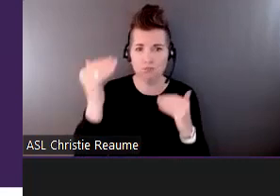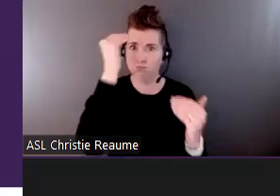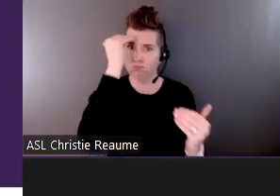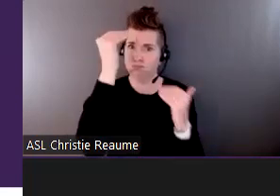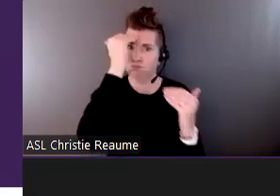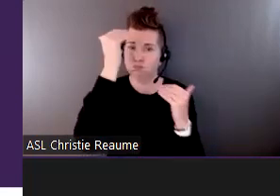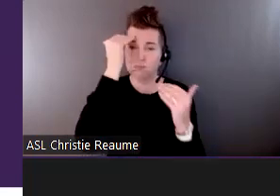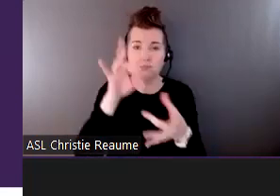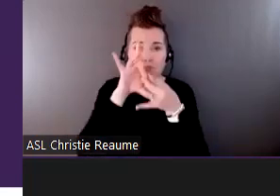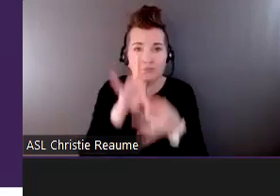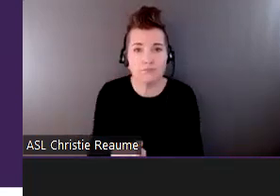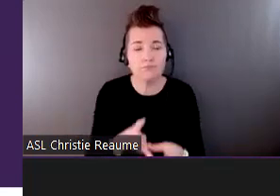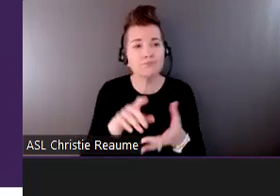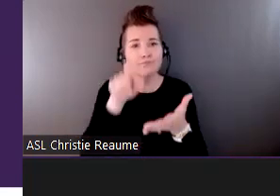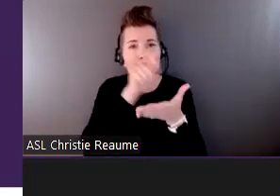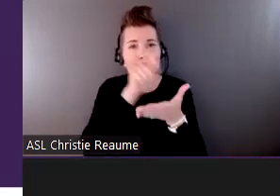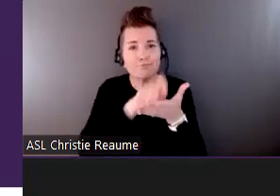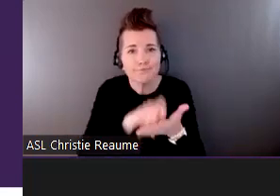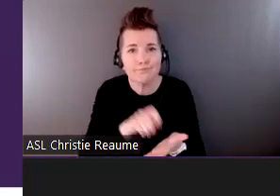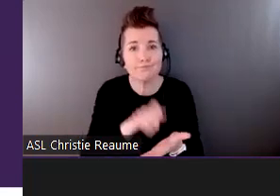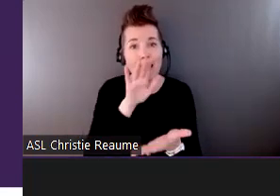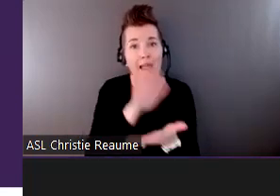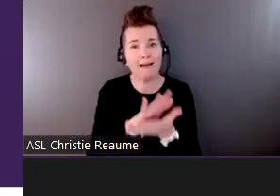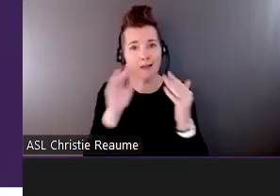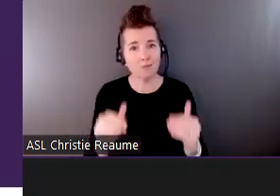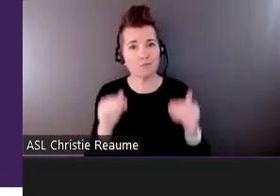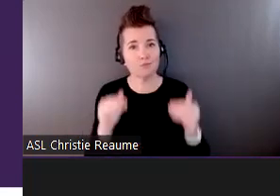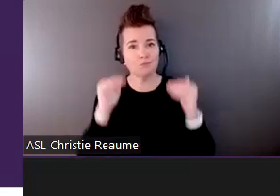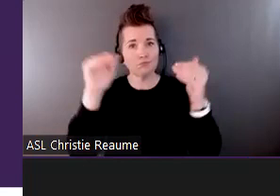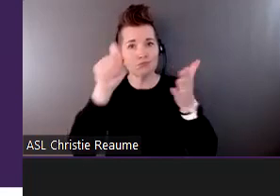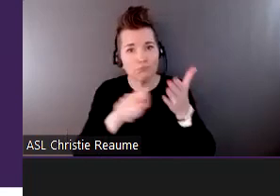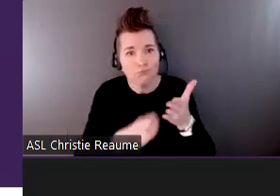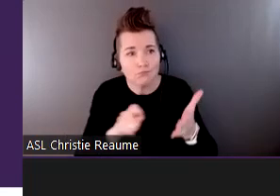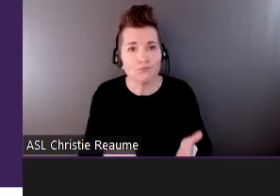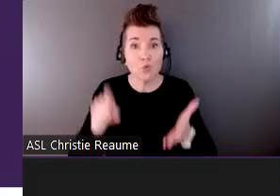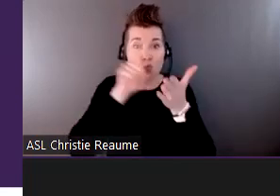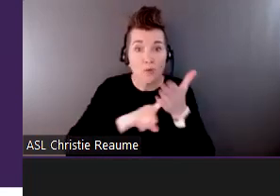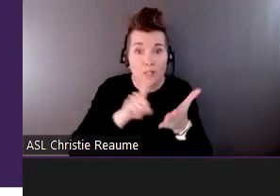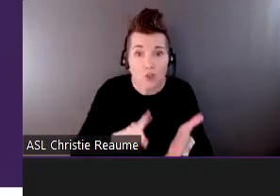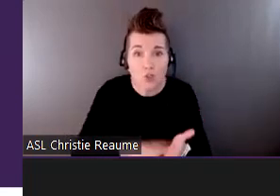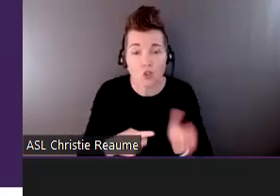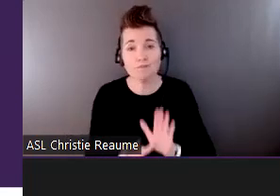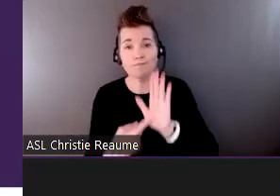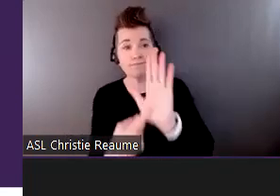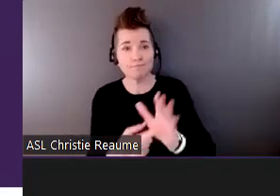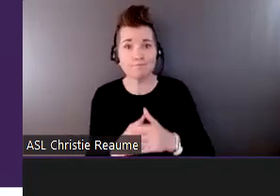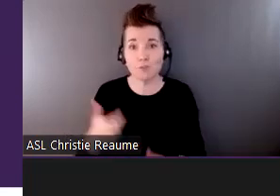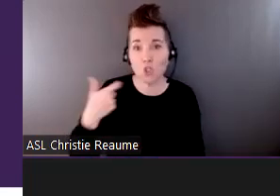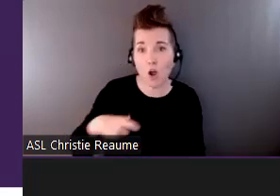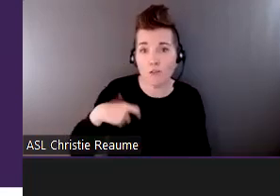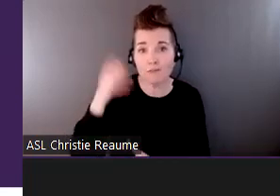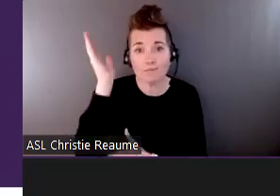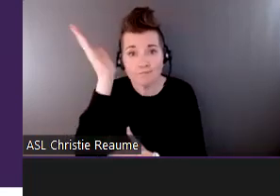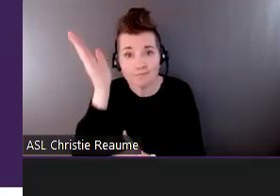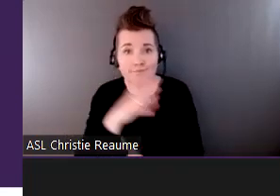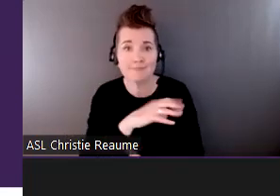um writing and academic journals presenting research conferences and even parliamentary committees so